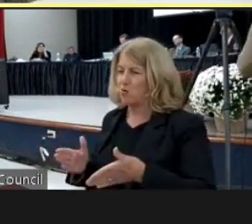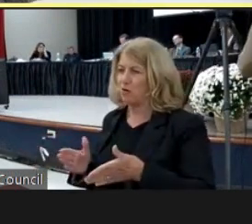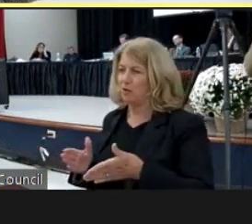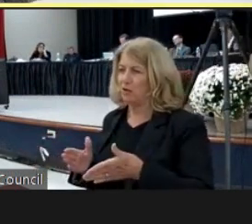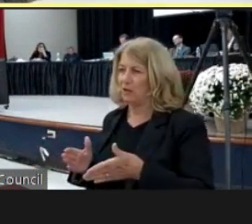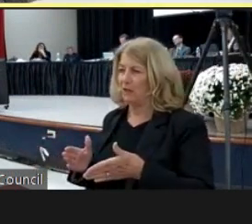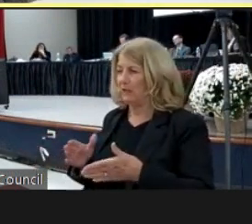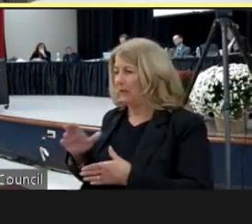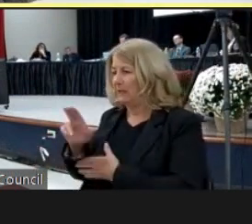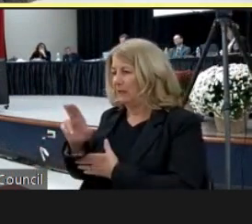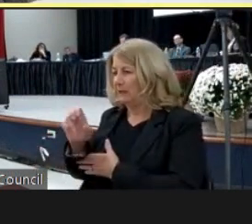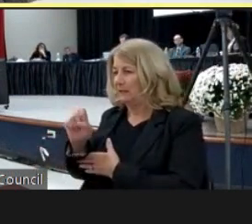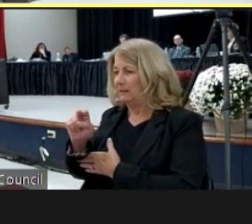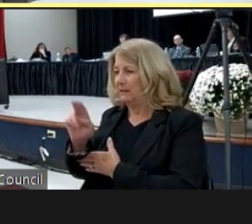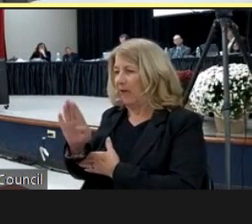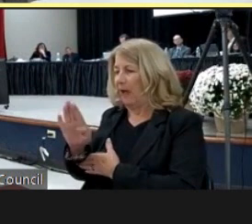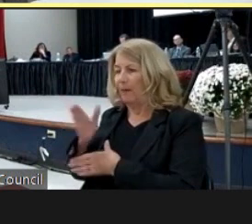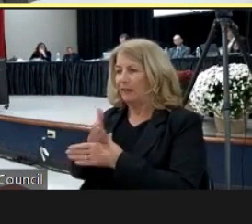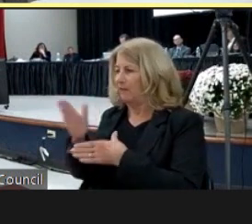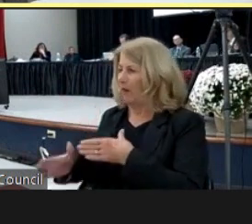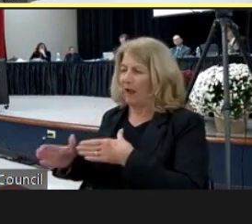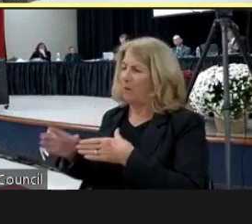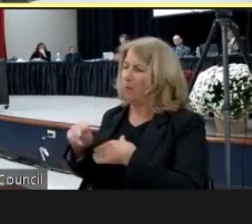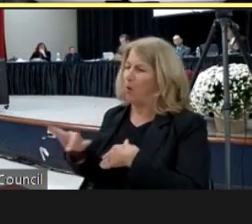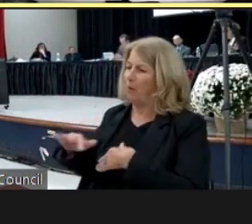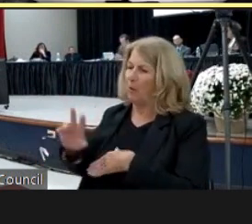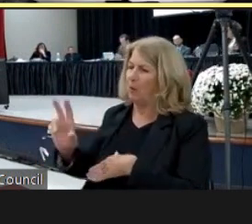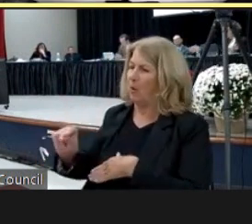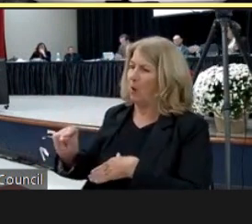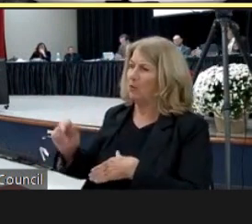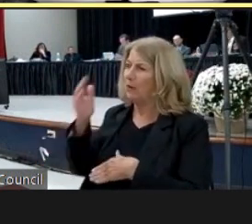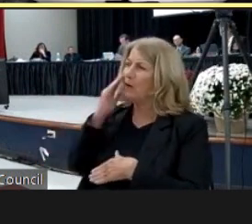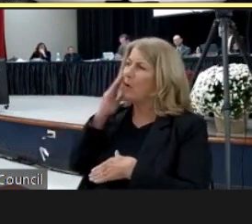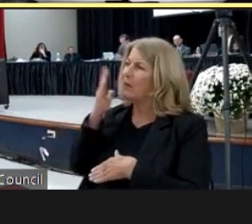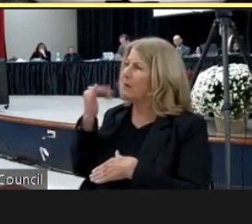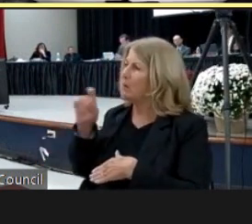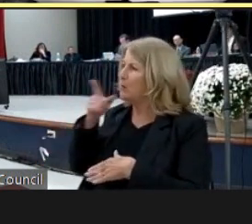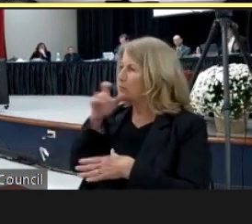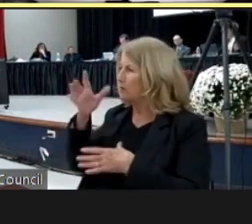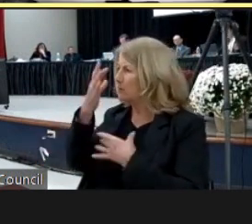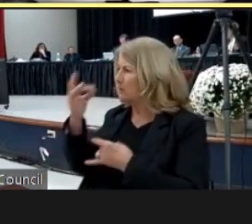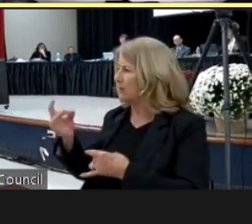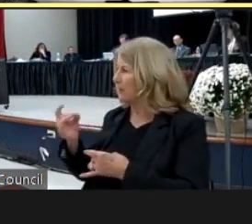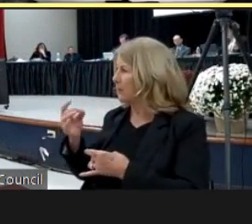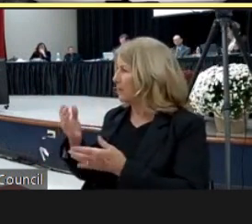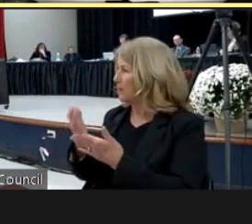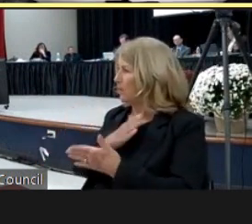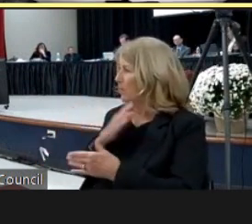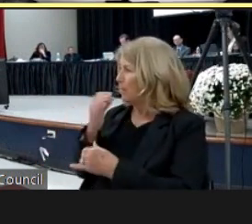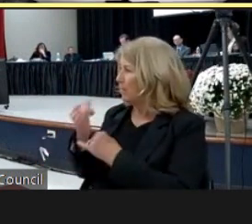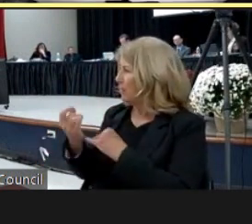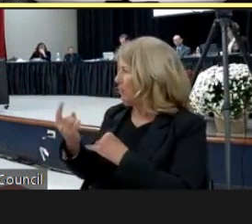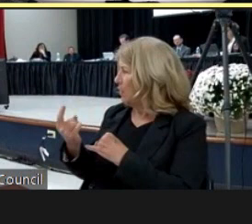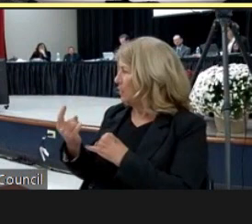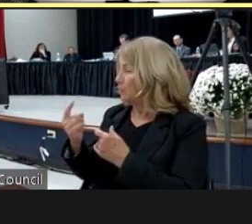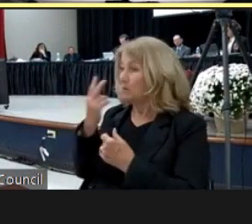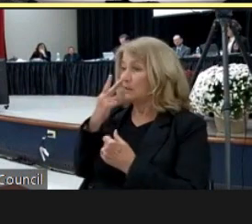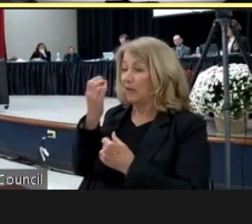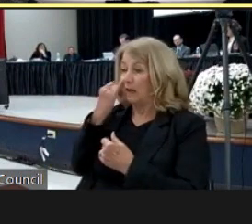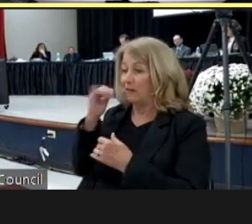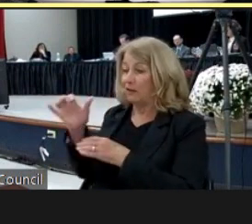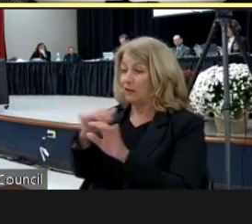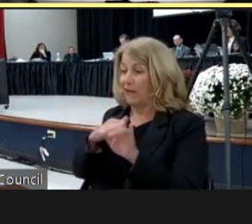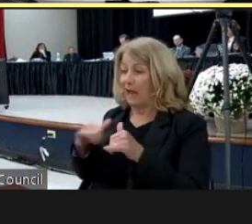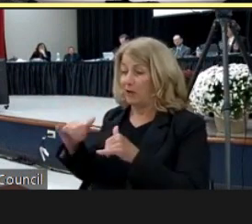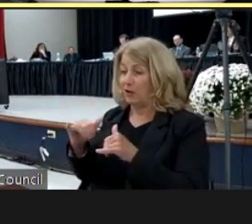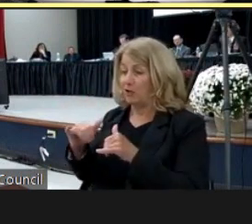subdivided properties. Do we know if anybody, it might be interesting before the final thing next May or whatever, to see if there are standards around trying